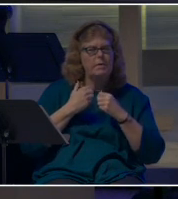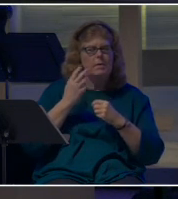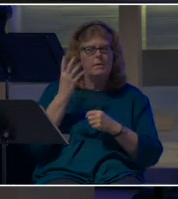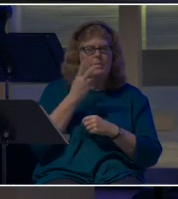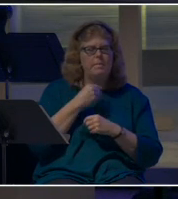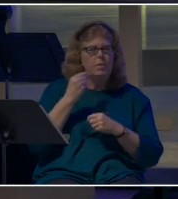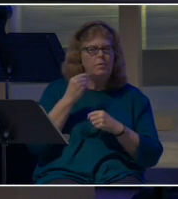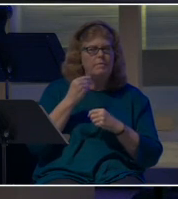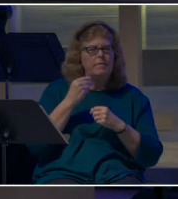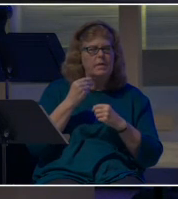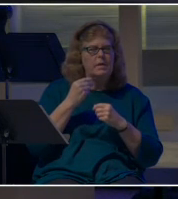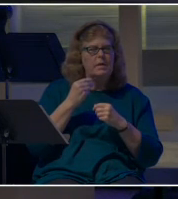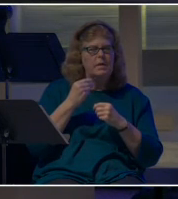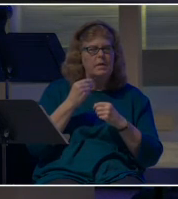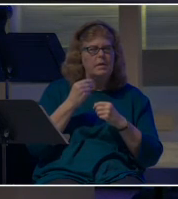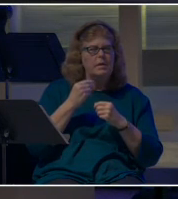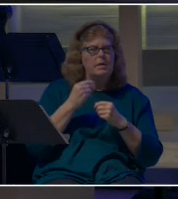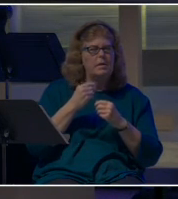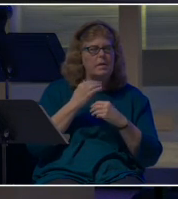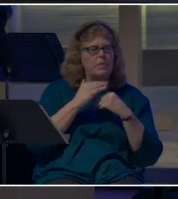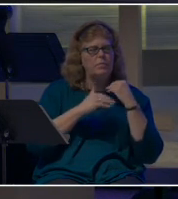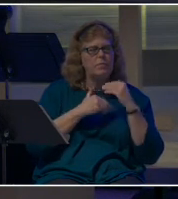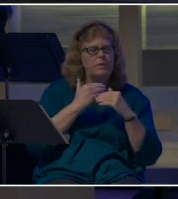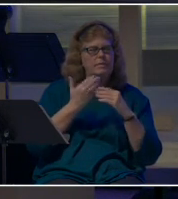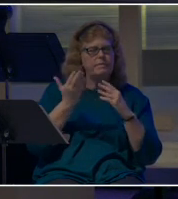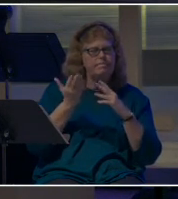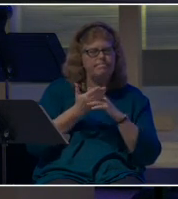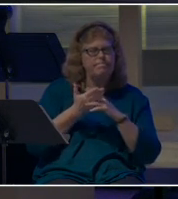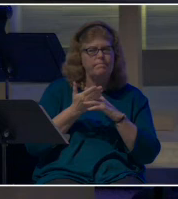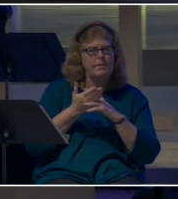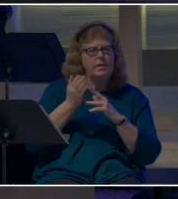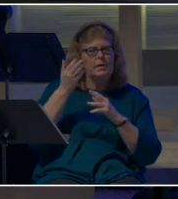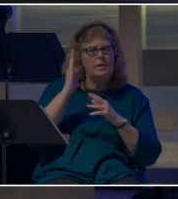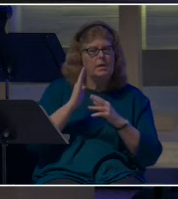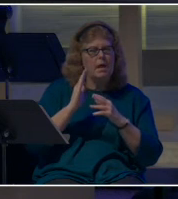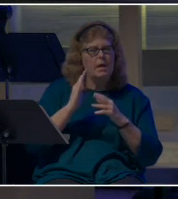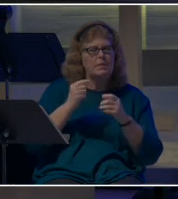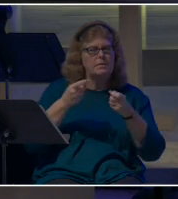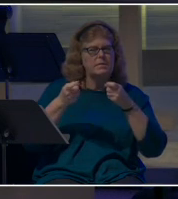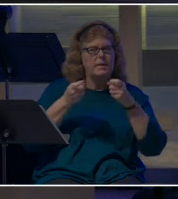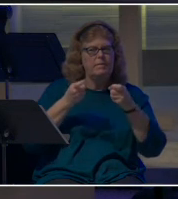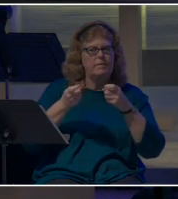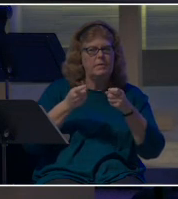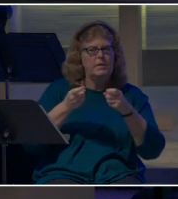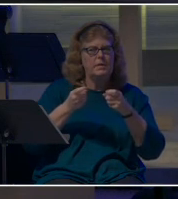beautifully and gracefully interrupted by the sovereignty of God.